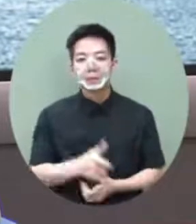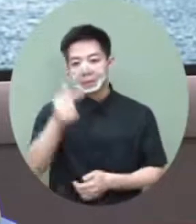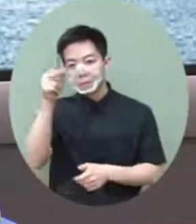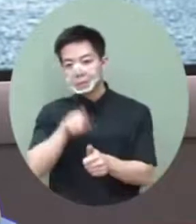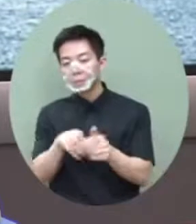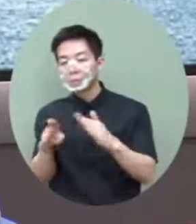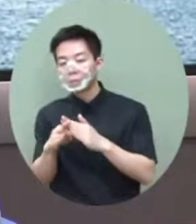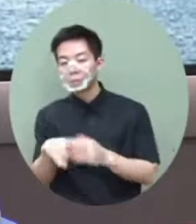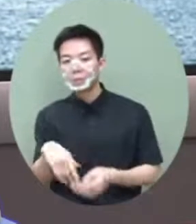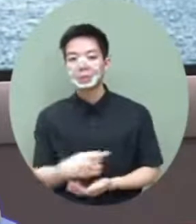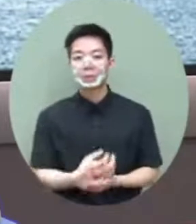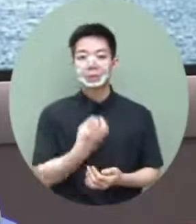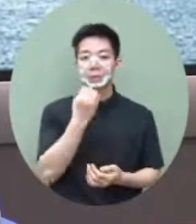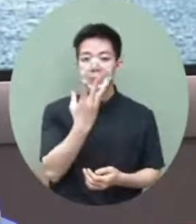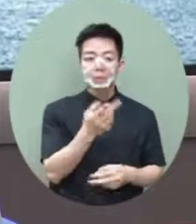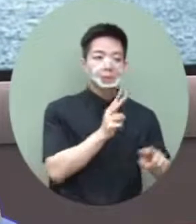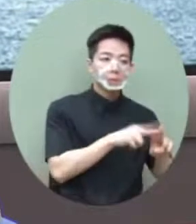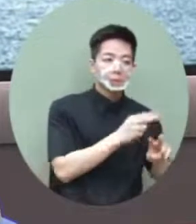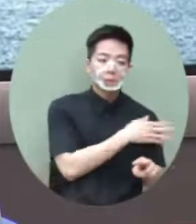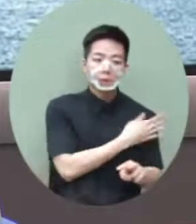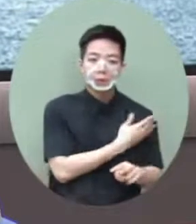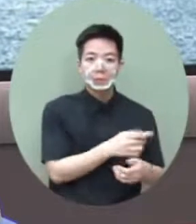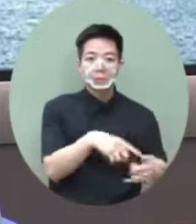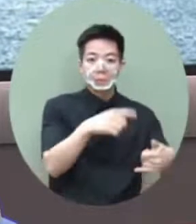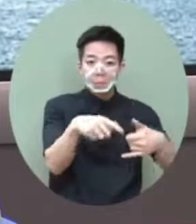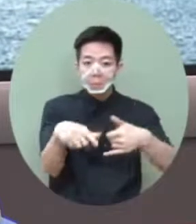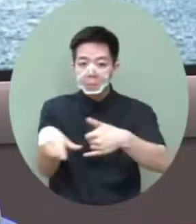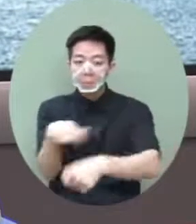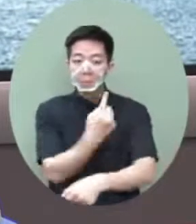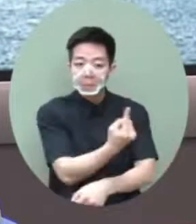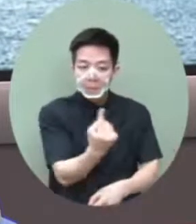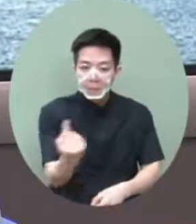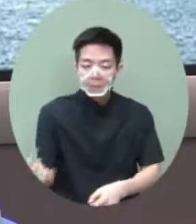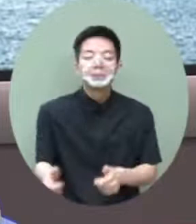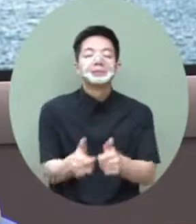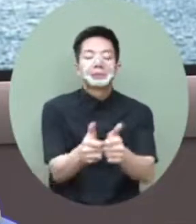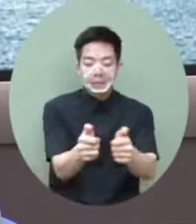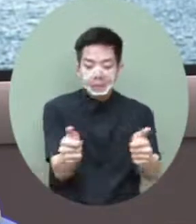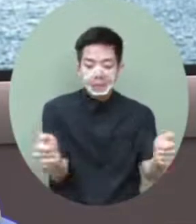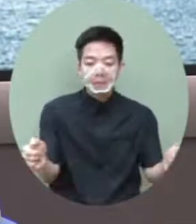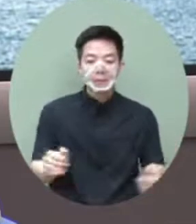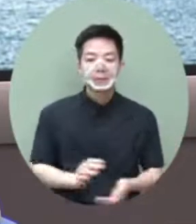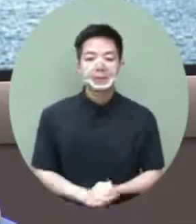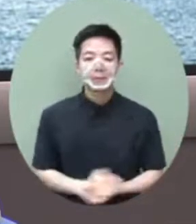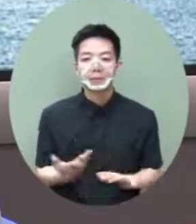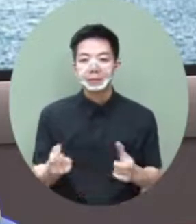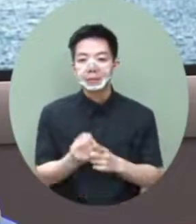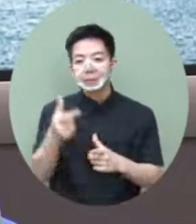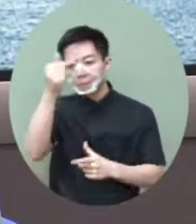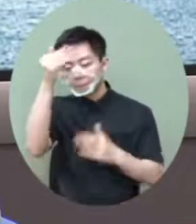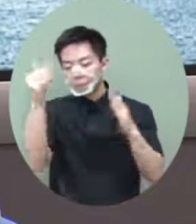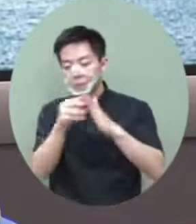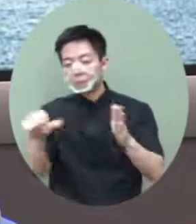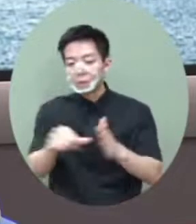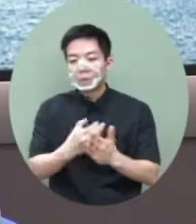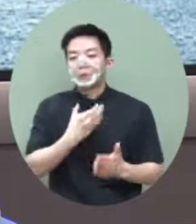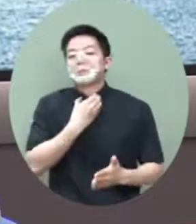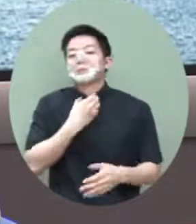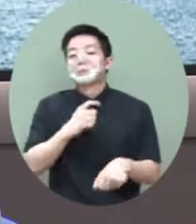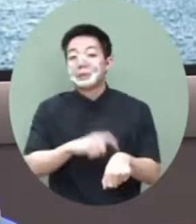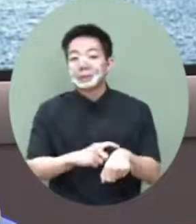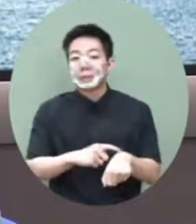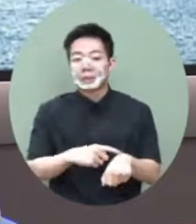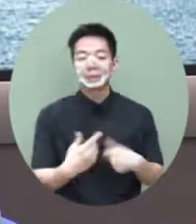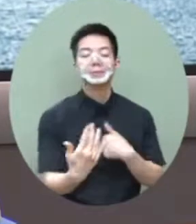best care and support to Hong Kong people. The hospital authority thank each and every one of